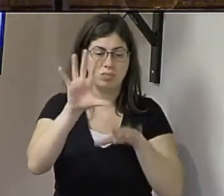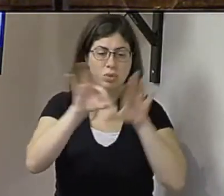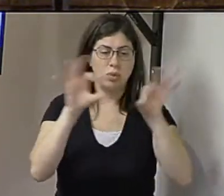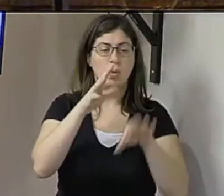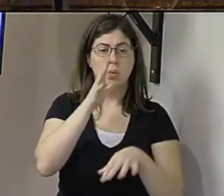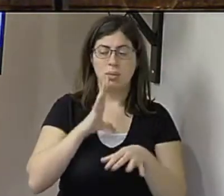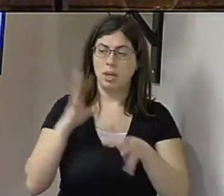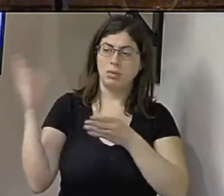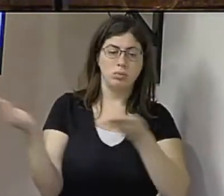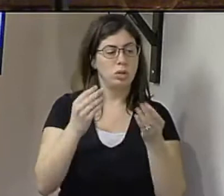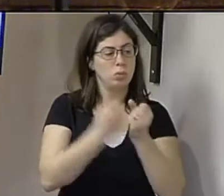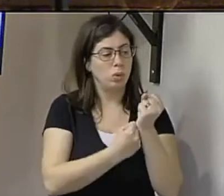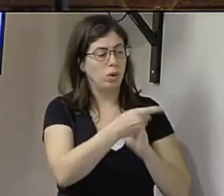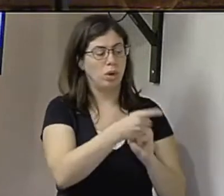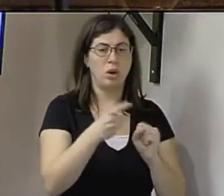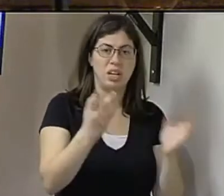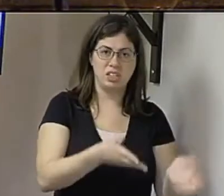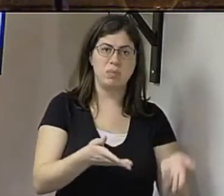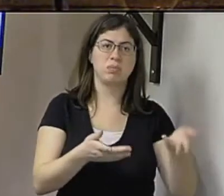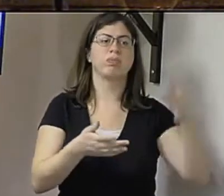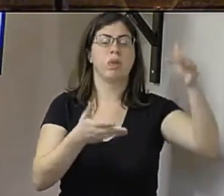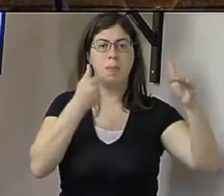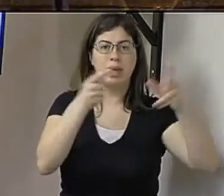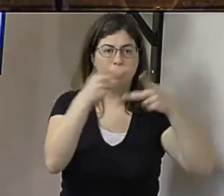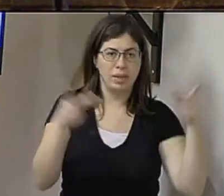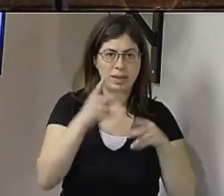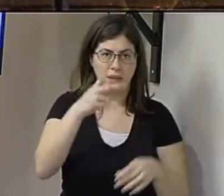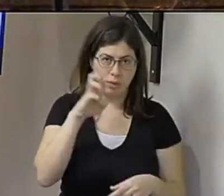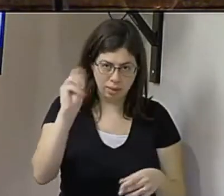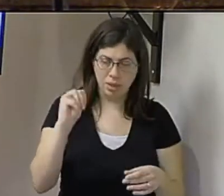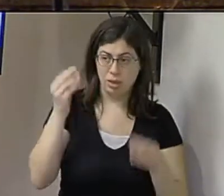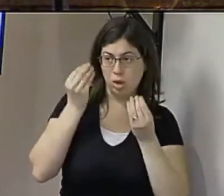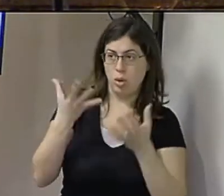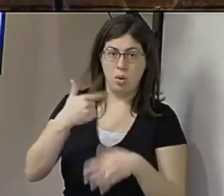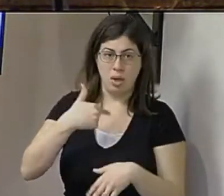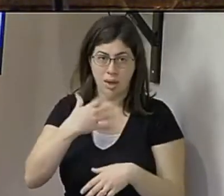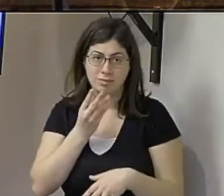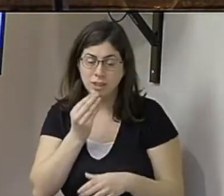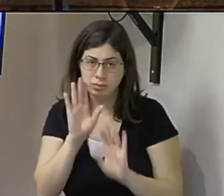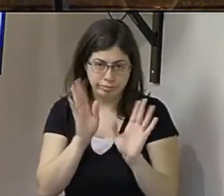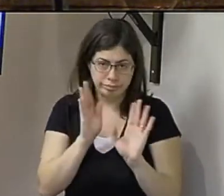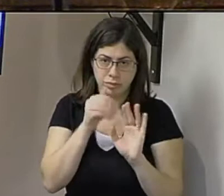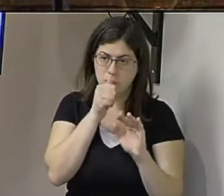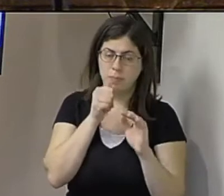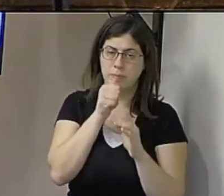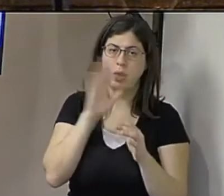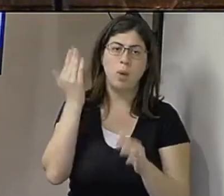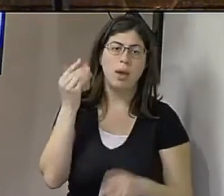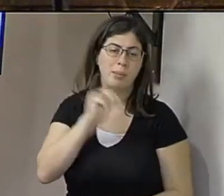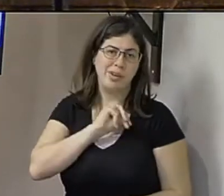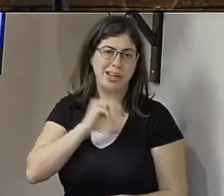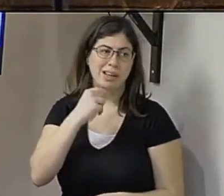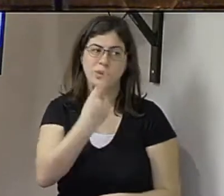and advanced her and her young woman to the best place in the harem. Esther had not made known her people or kindred, for Mordecai had commanded her not to make